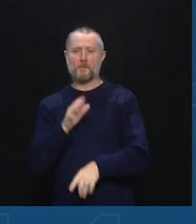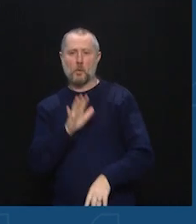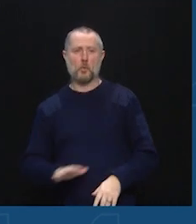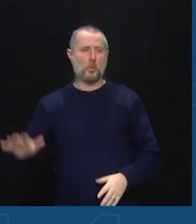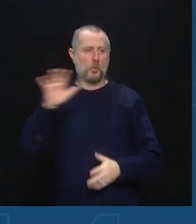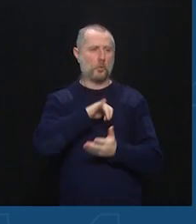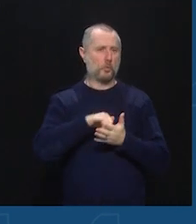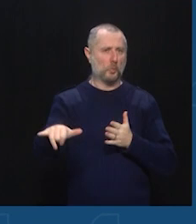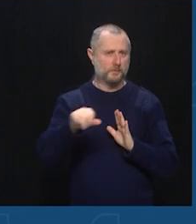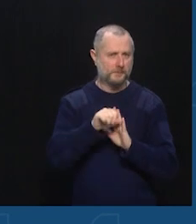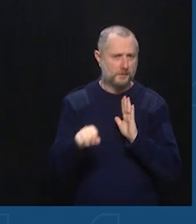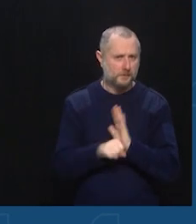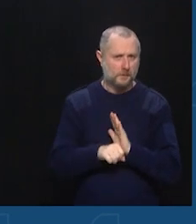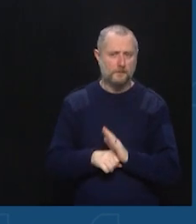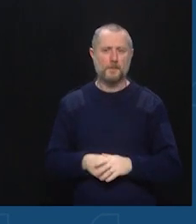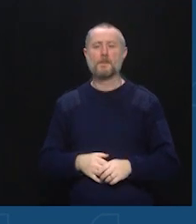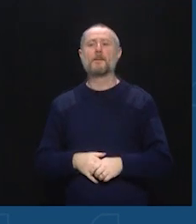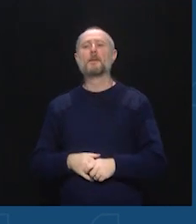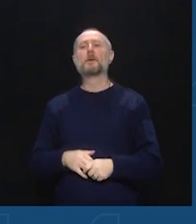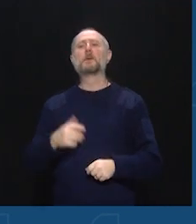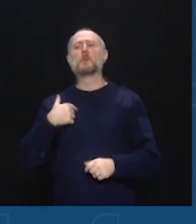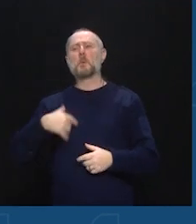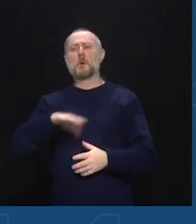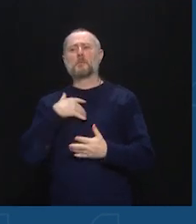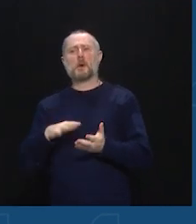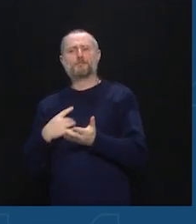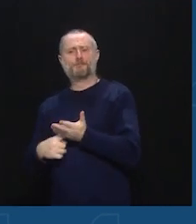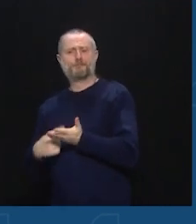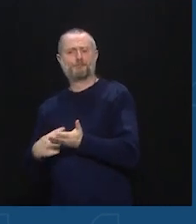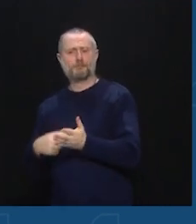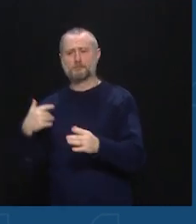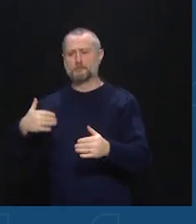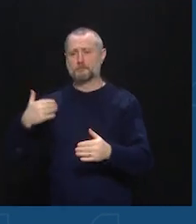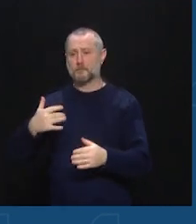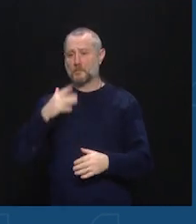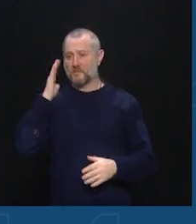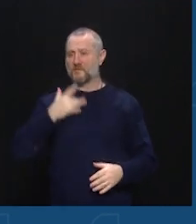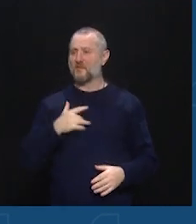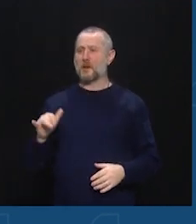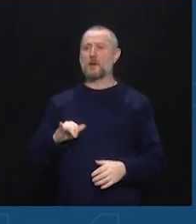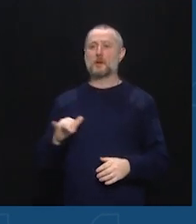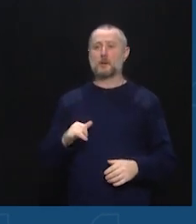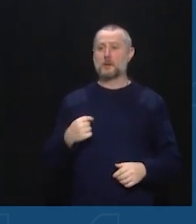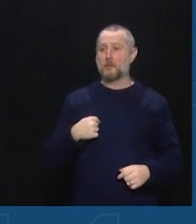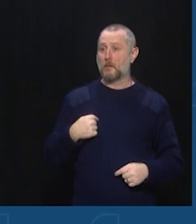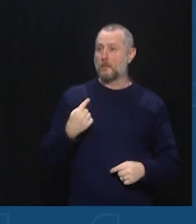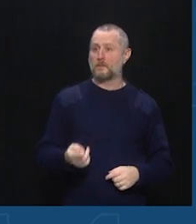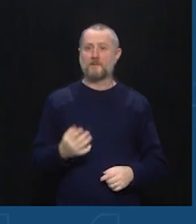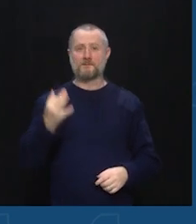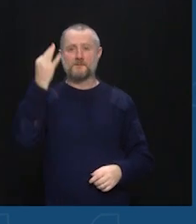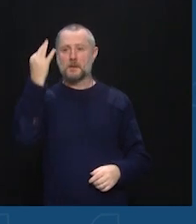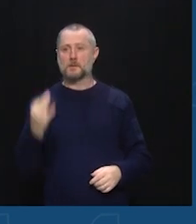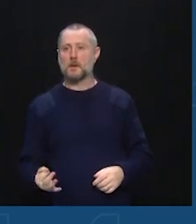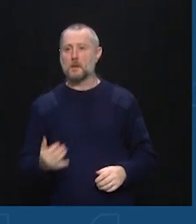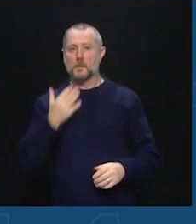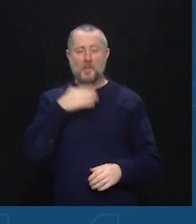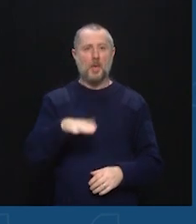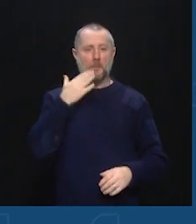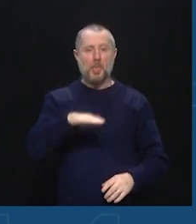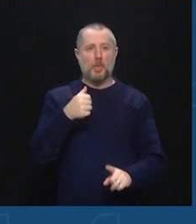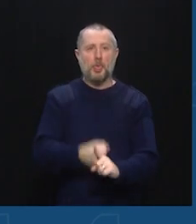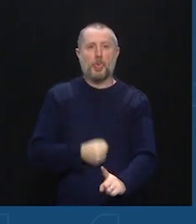been with the governor a few times now. It seems like if it's Friday, there's a storm event. But in all seriousness, this